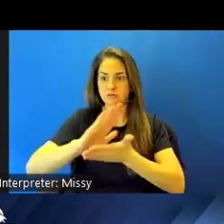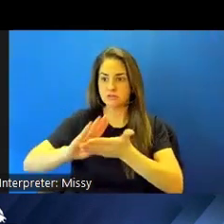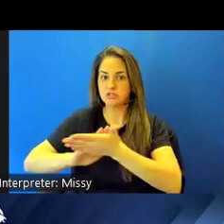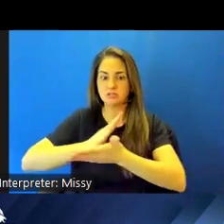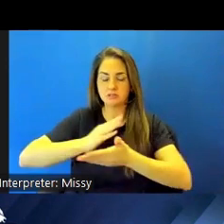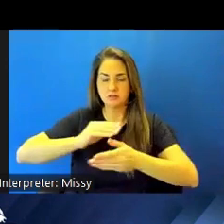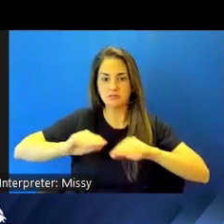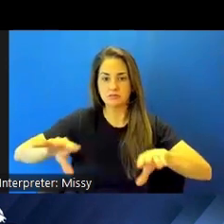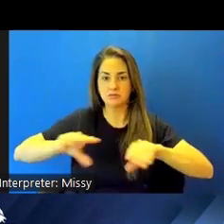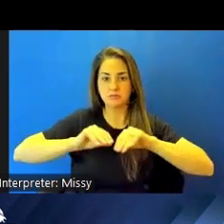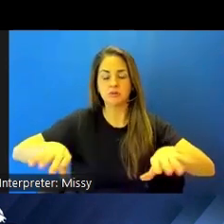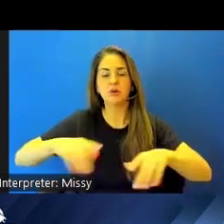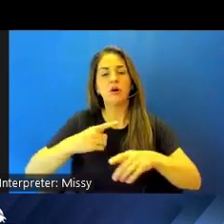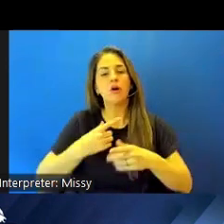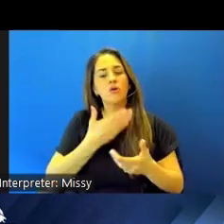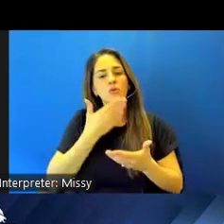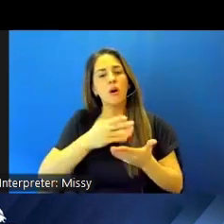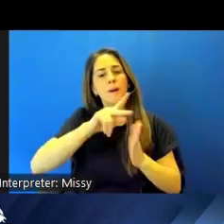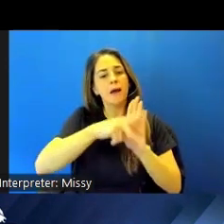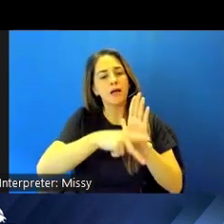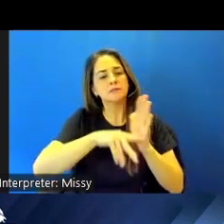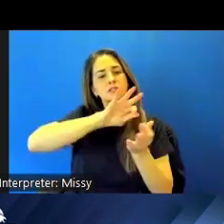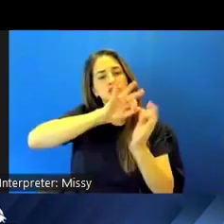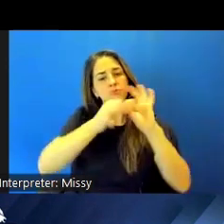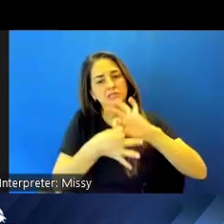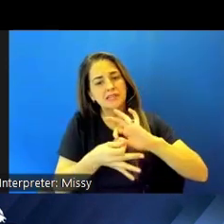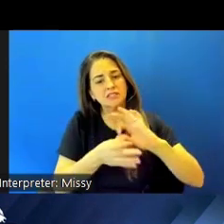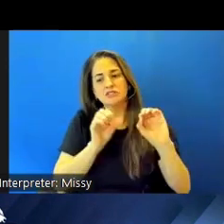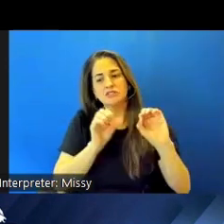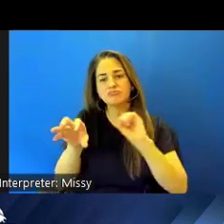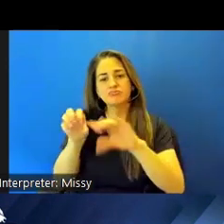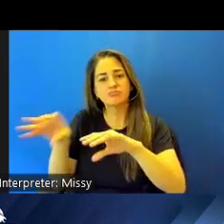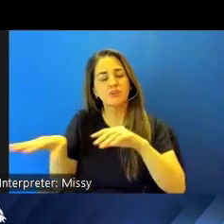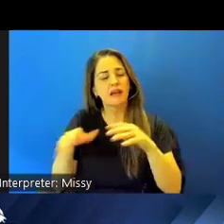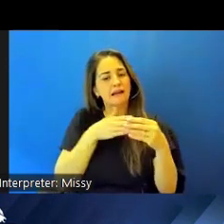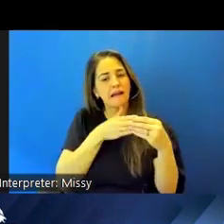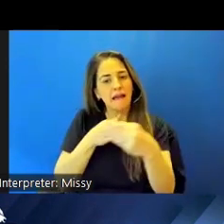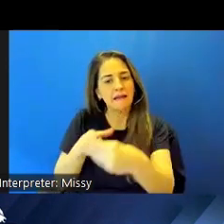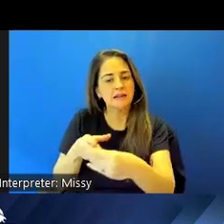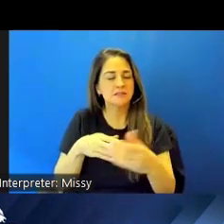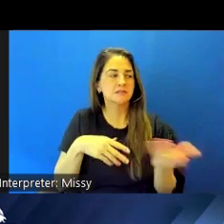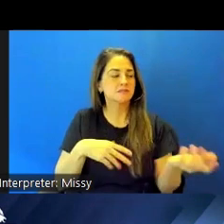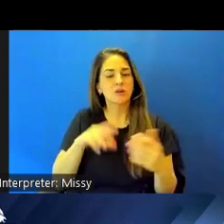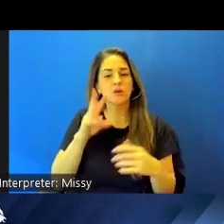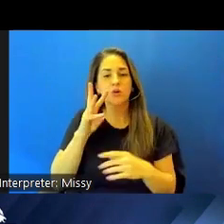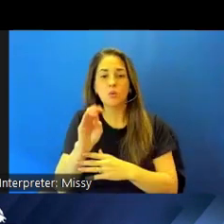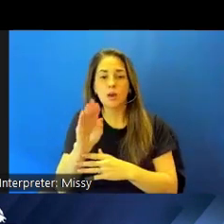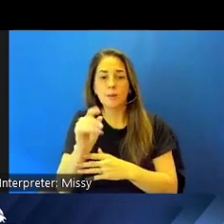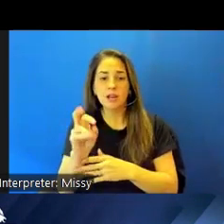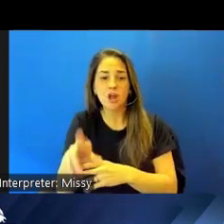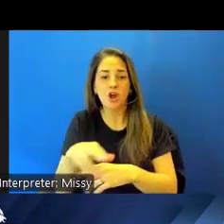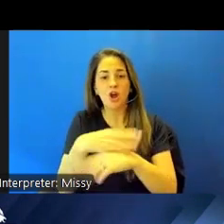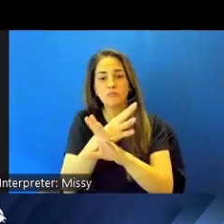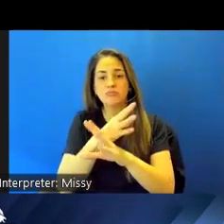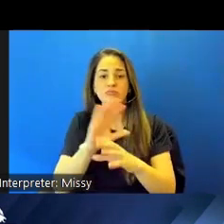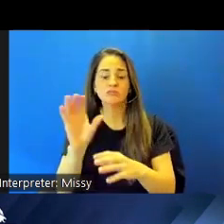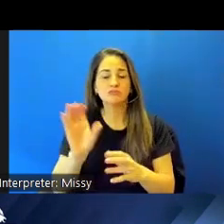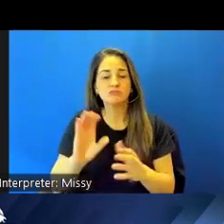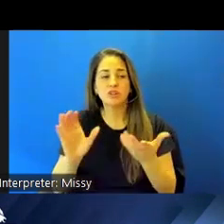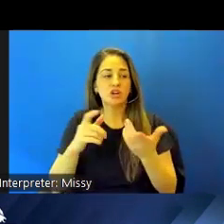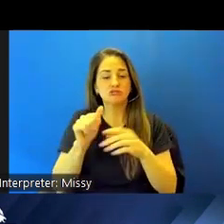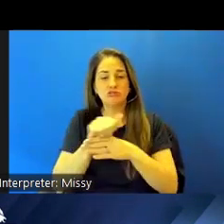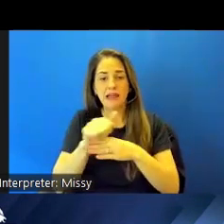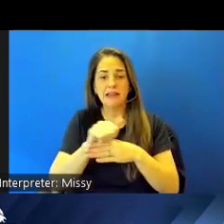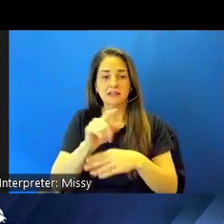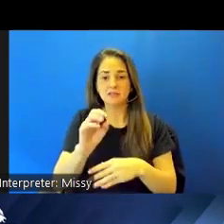provide practical policy interpretation and guidance, relevant, webinar training series and tools. And right